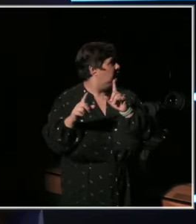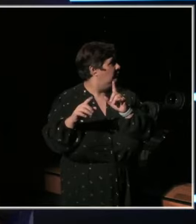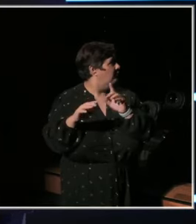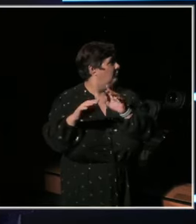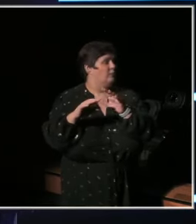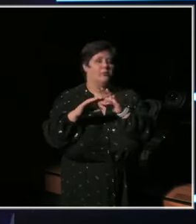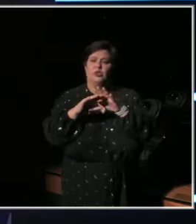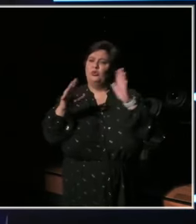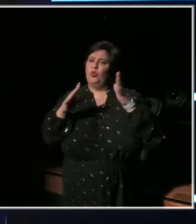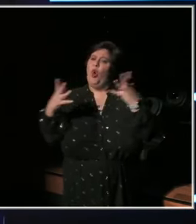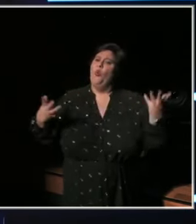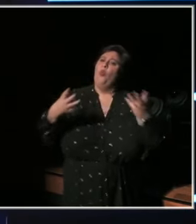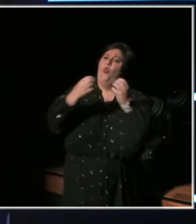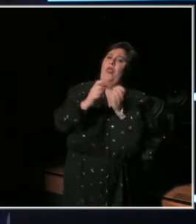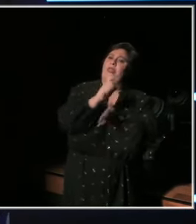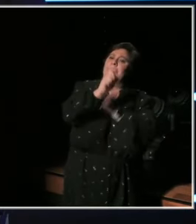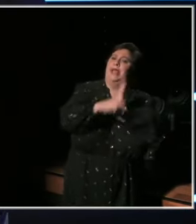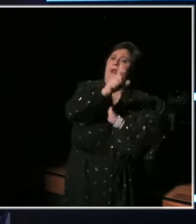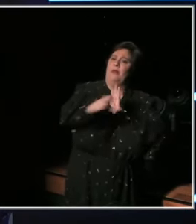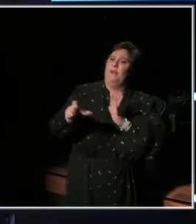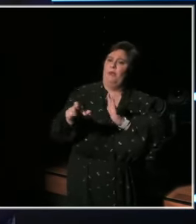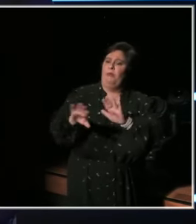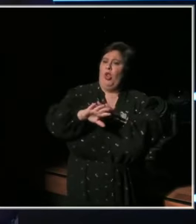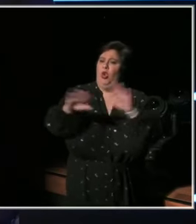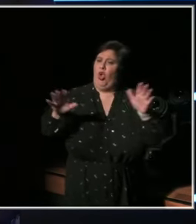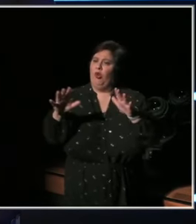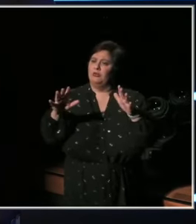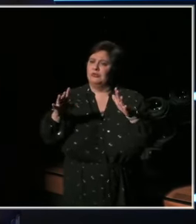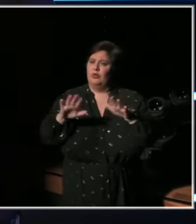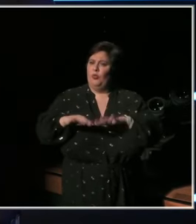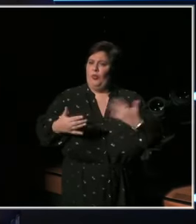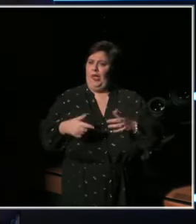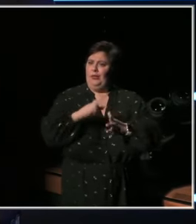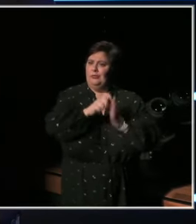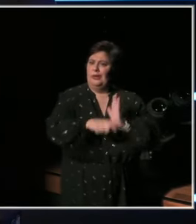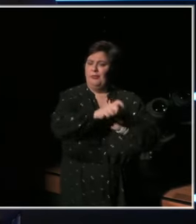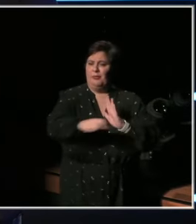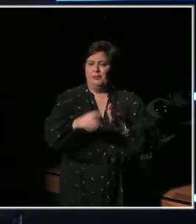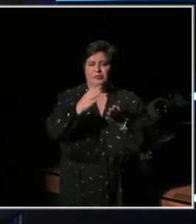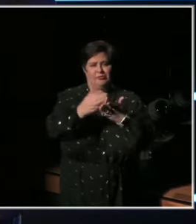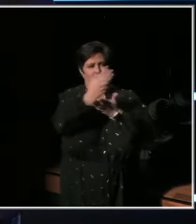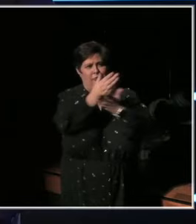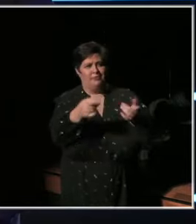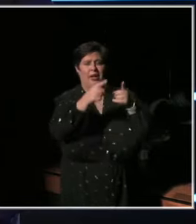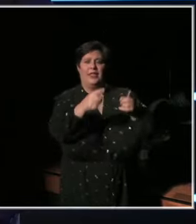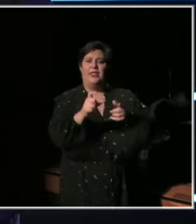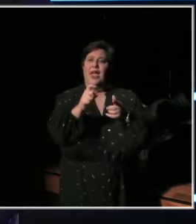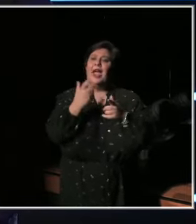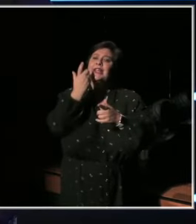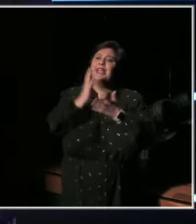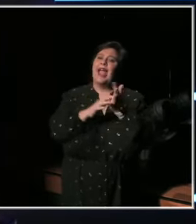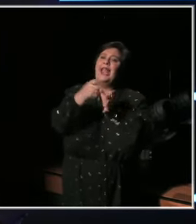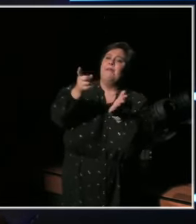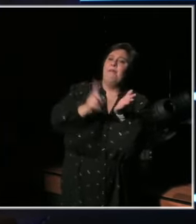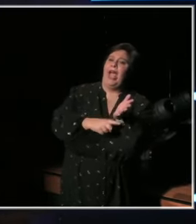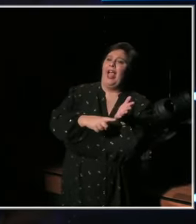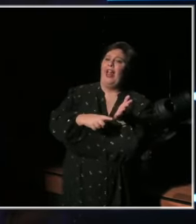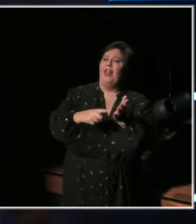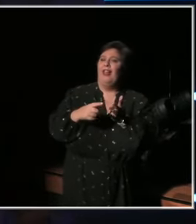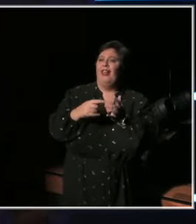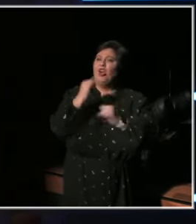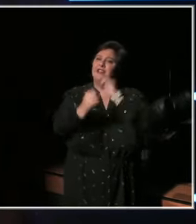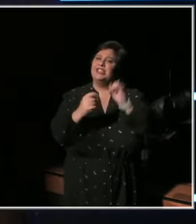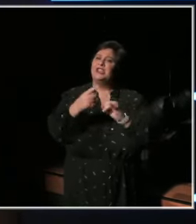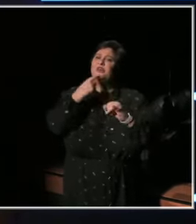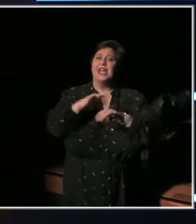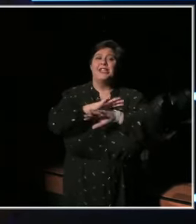and not triumphing over them. So it's an absolute honour for that to be recognised, and to the Daily Mail critic who called it unwatchable drivel.